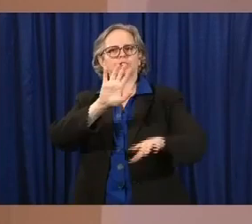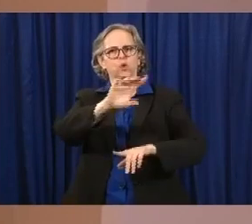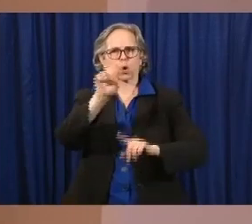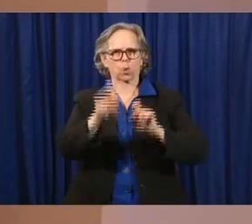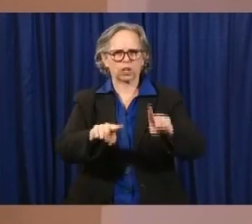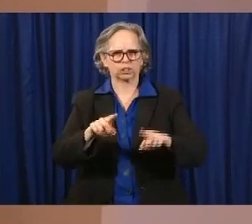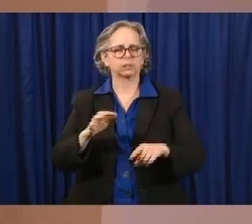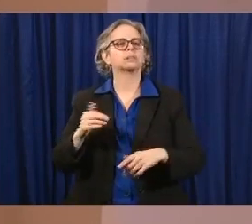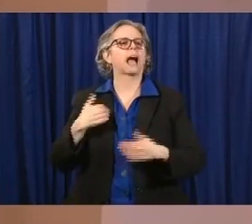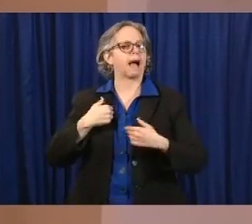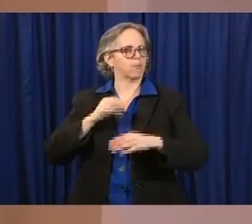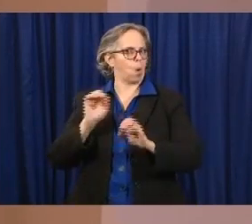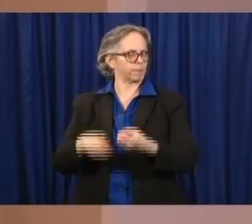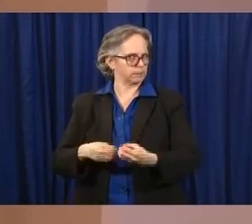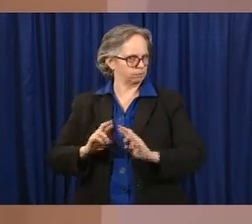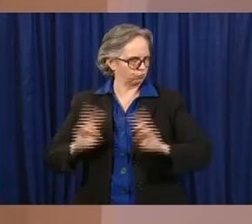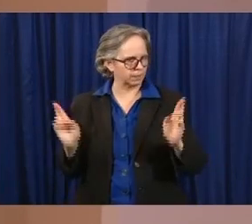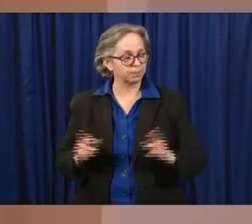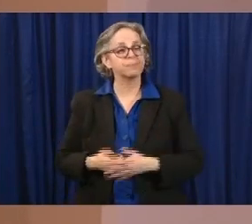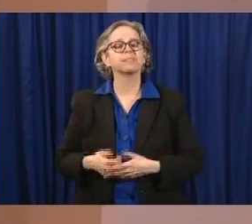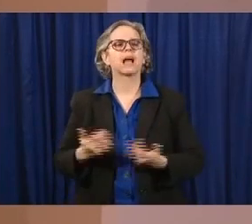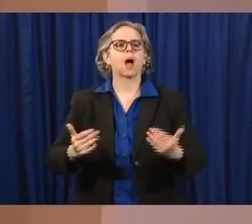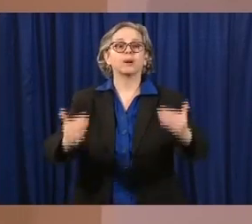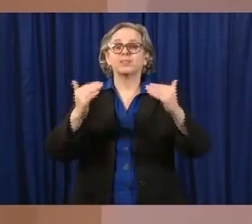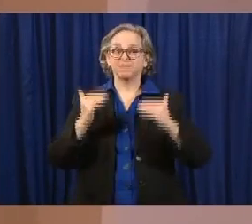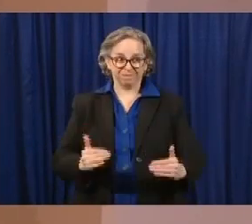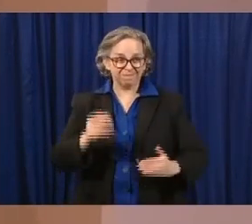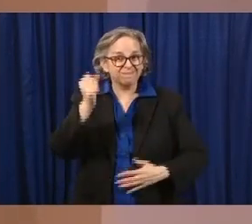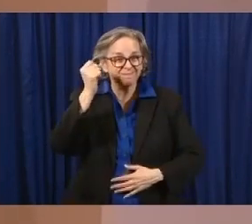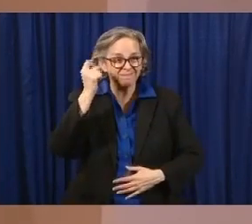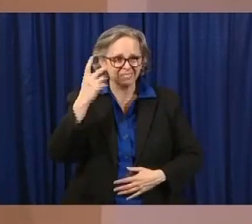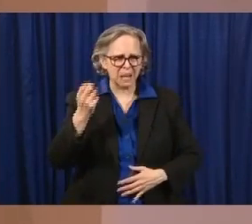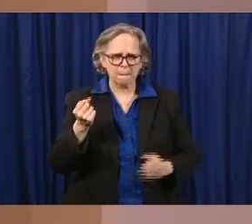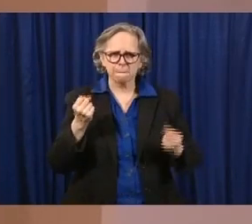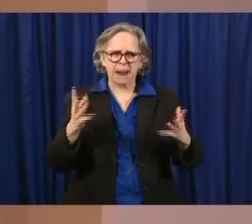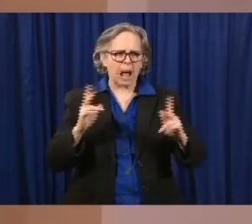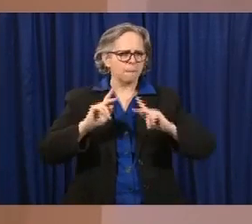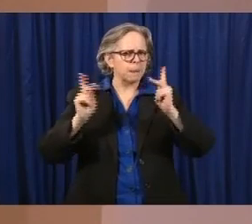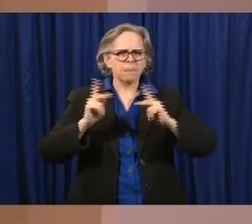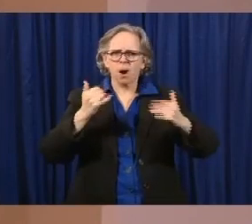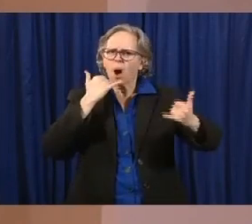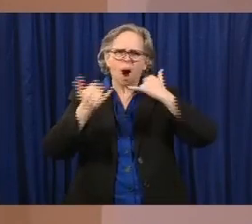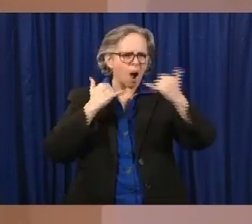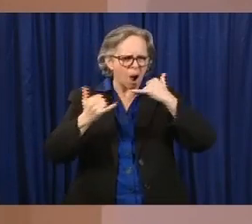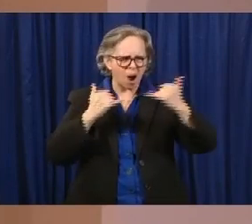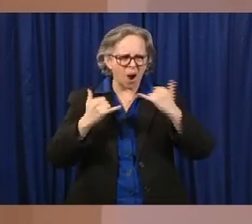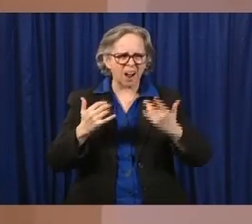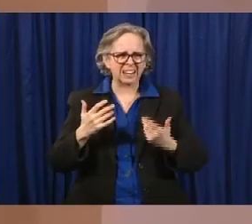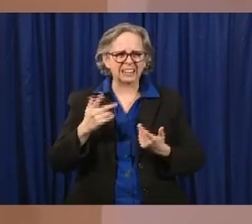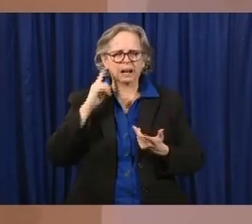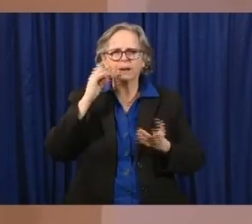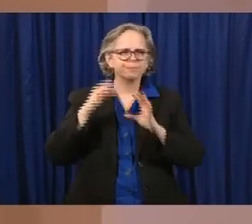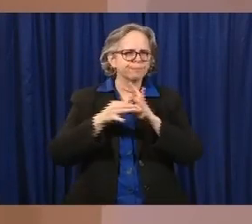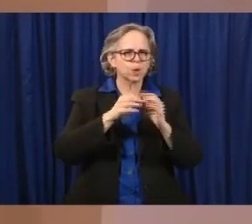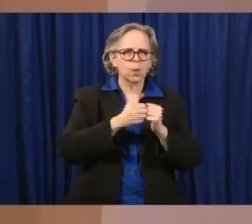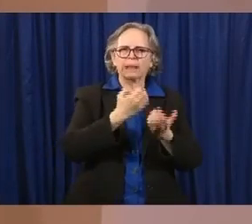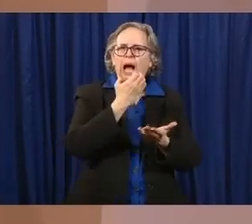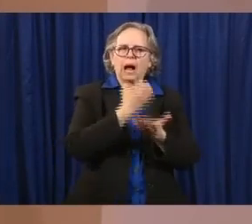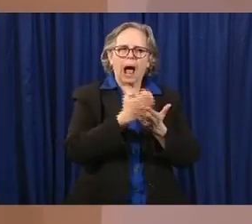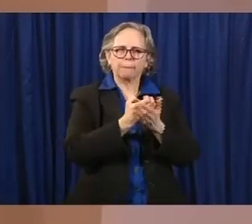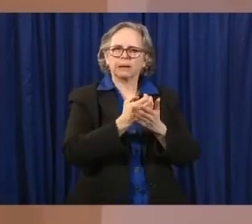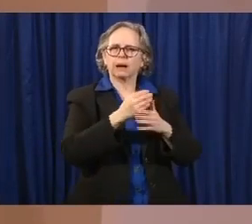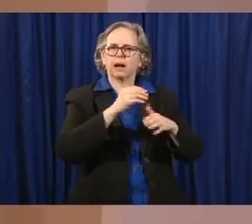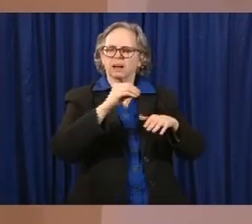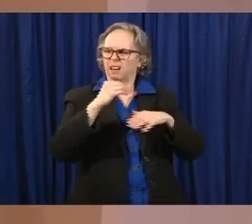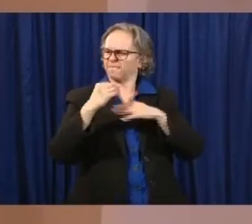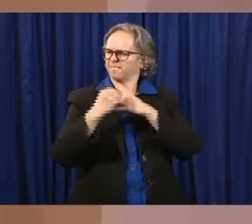that we are getting lots of calls on, I listened in on the economic advisory phone call this morning to hear what